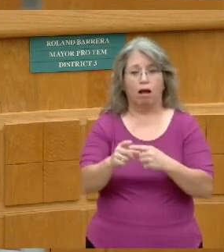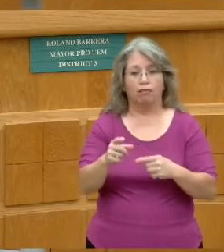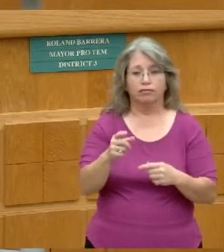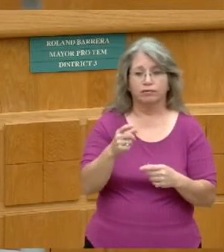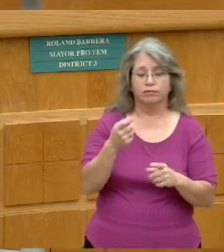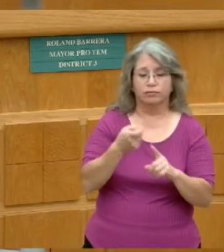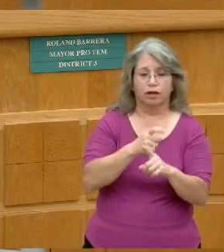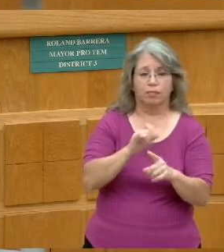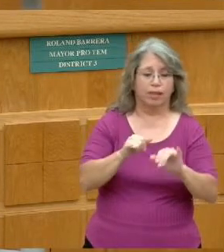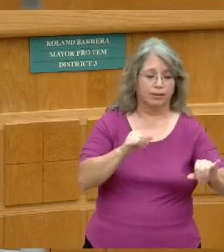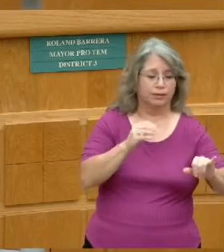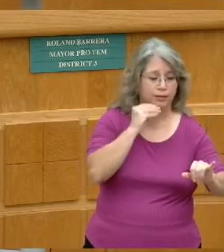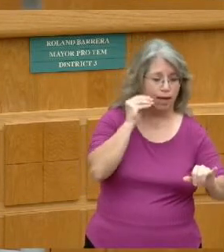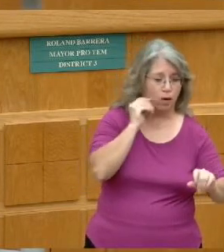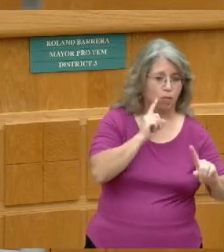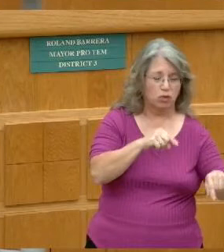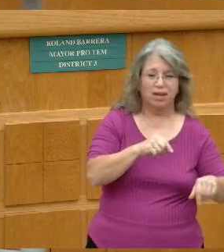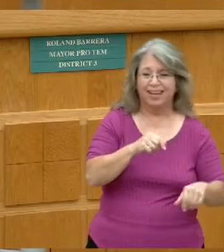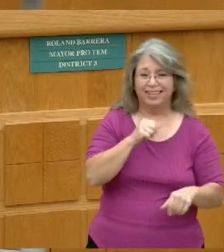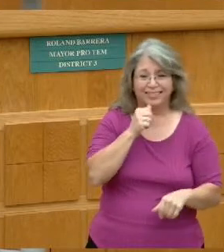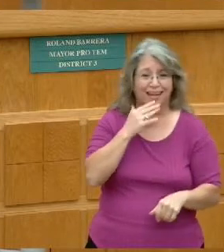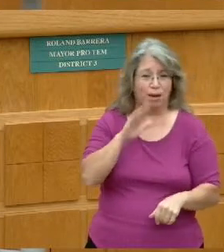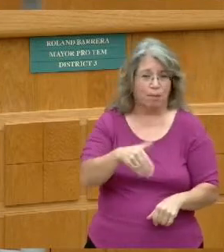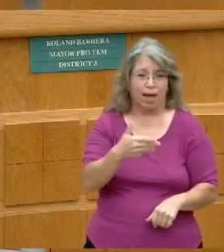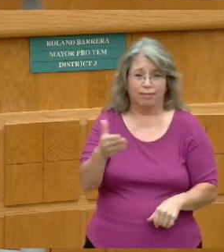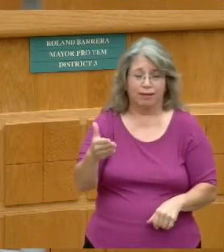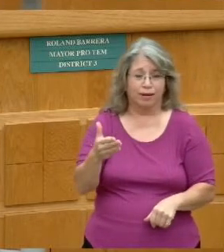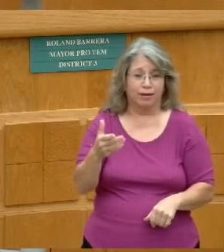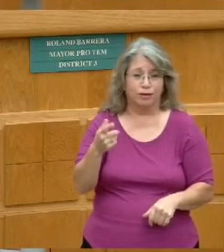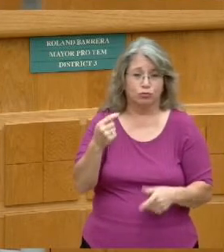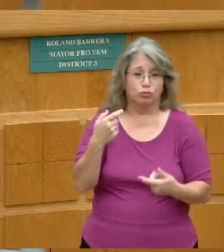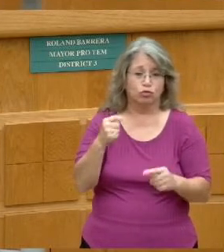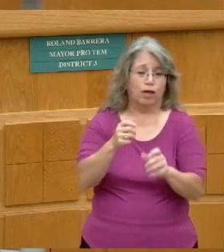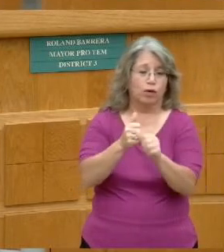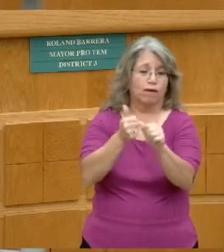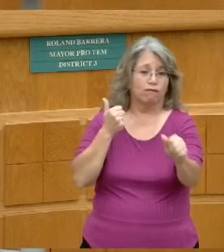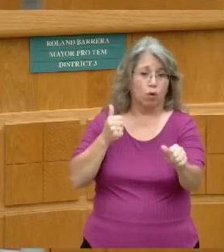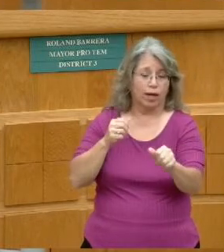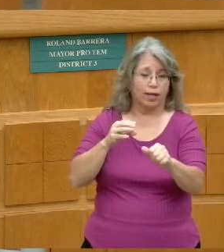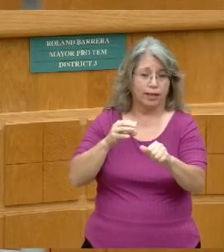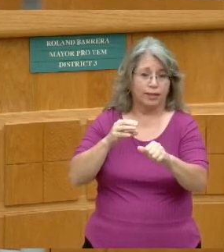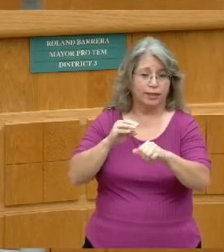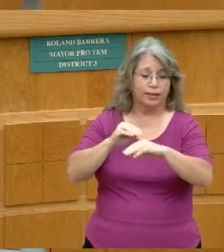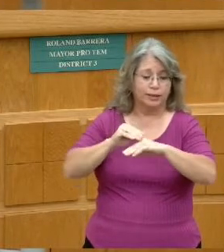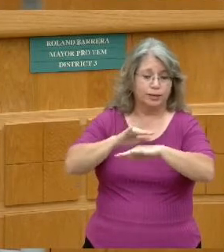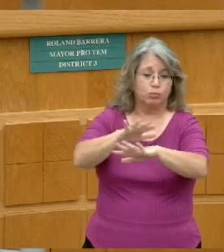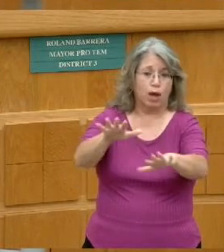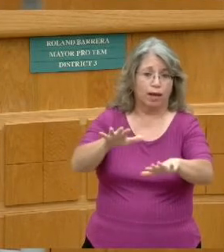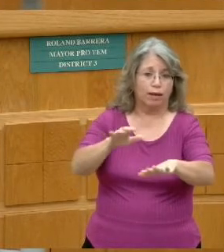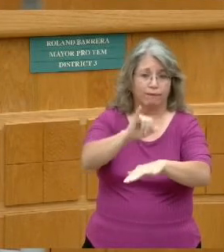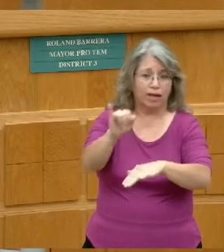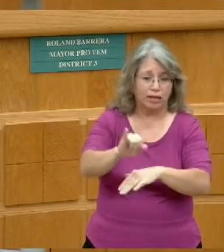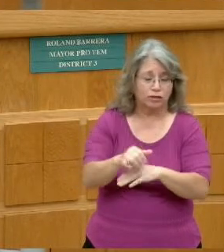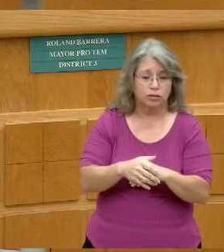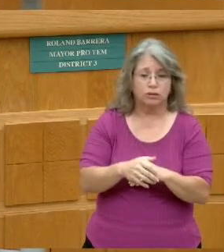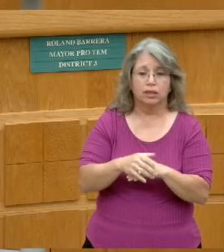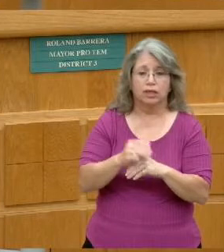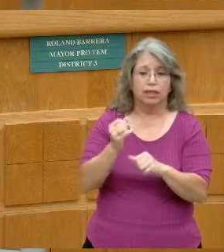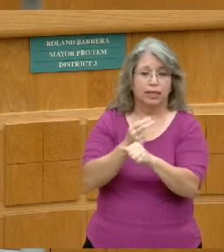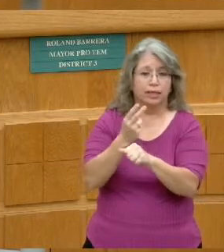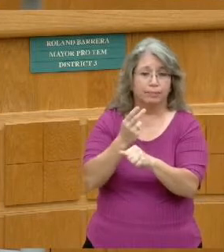know, wear a mask if you go to the store to try to avoid infecting somebody. There is a fair amount of